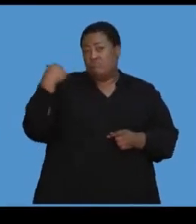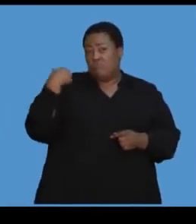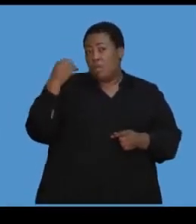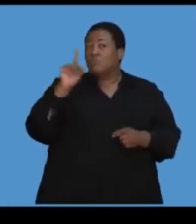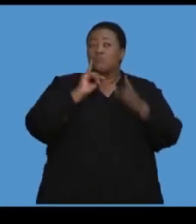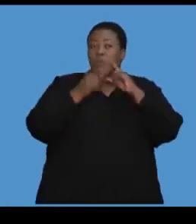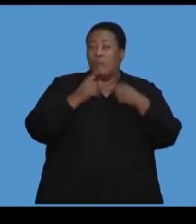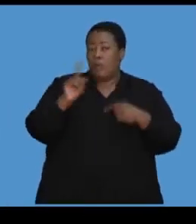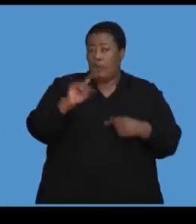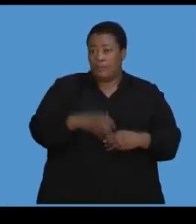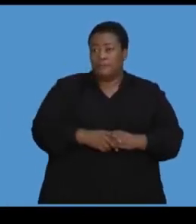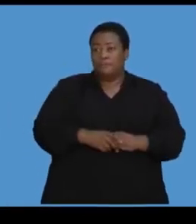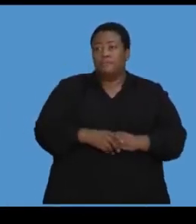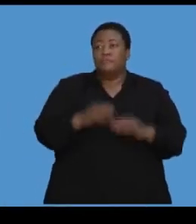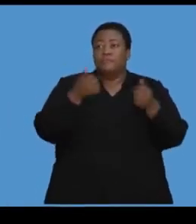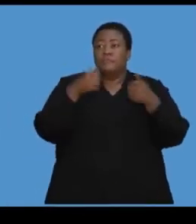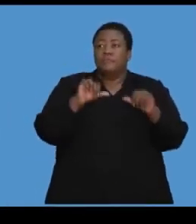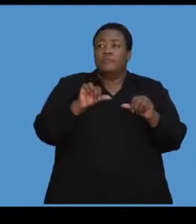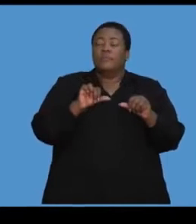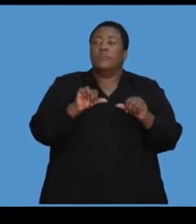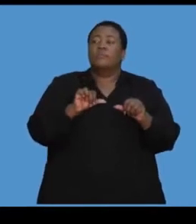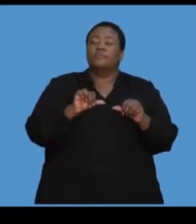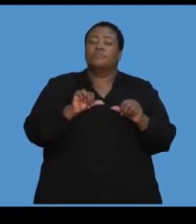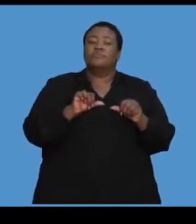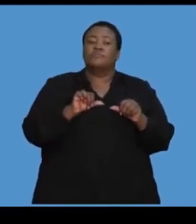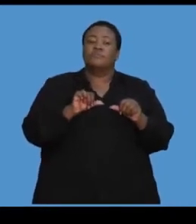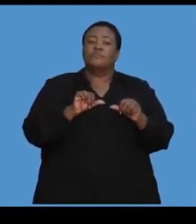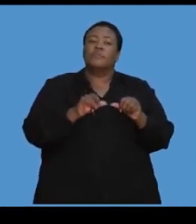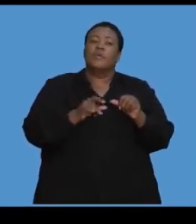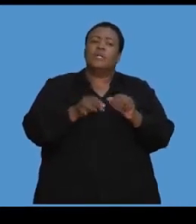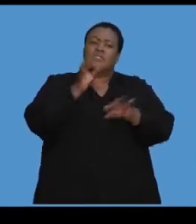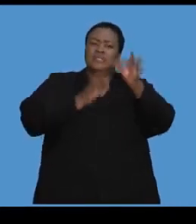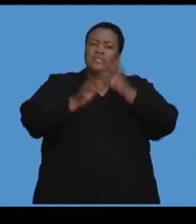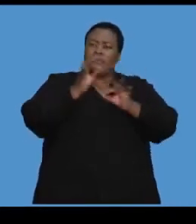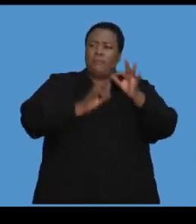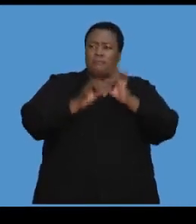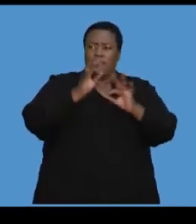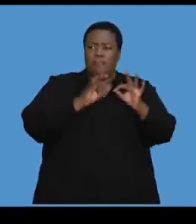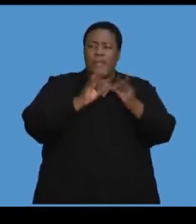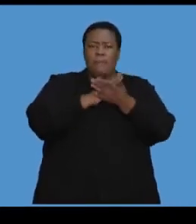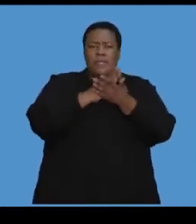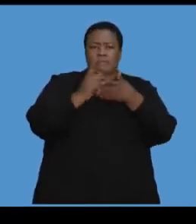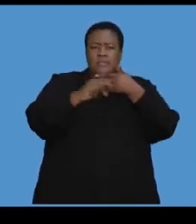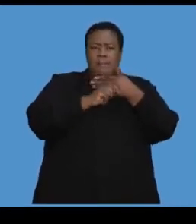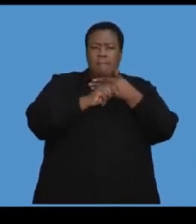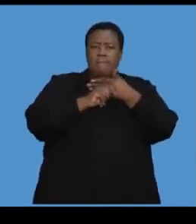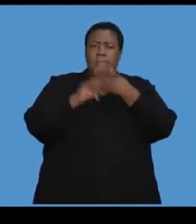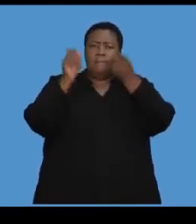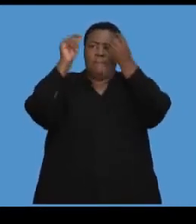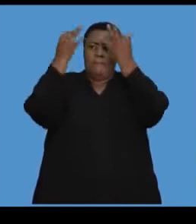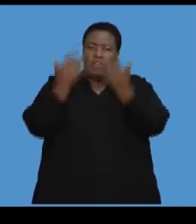talking about. The next question says, briefly describe, right, the term medium-term budget